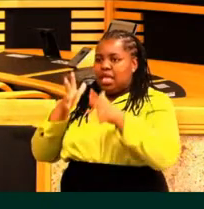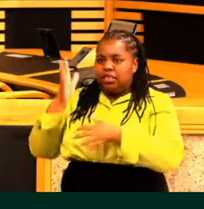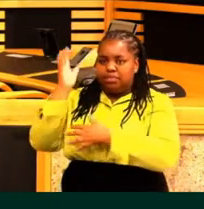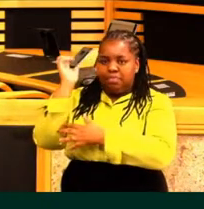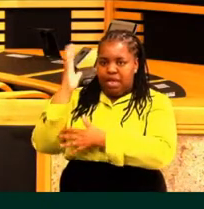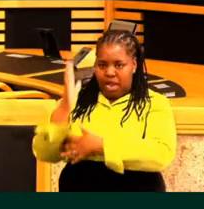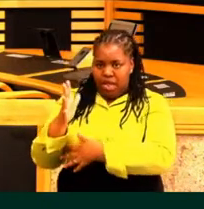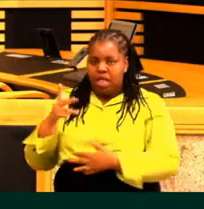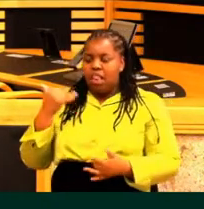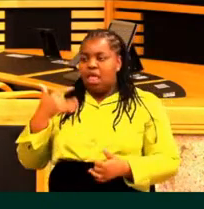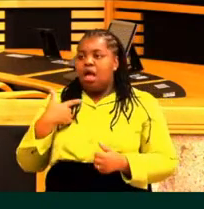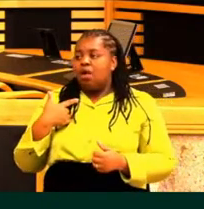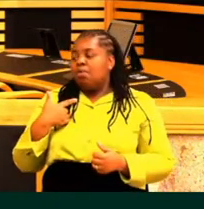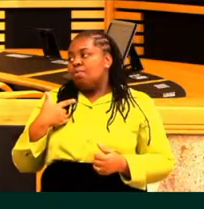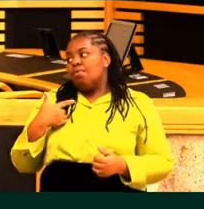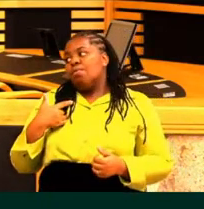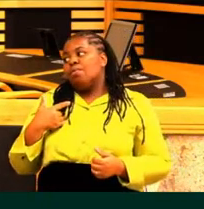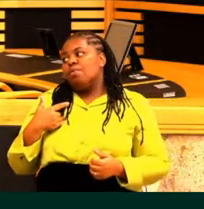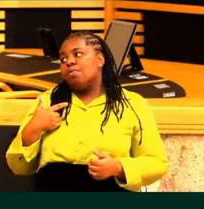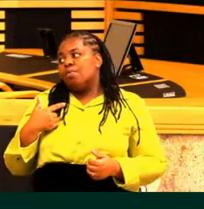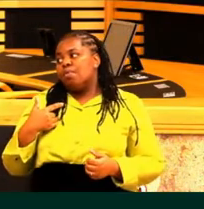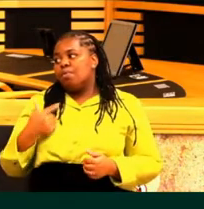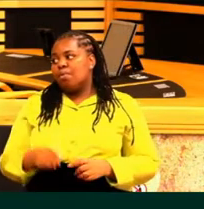as we move clothes